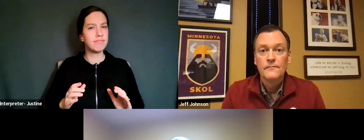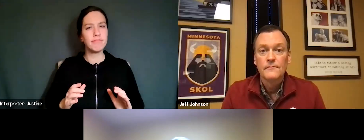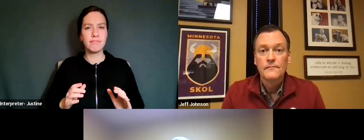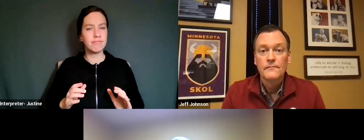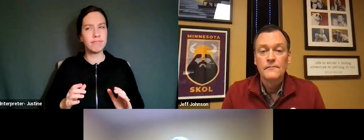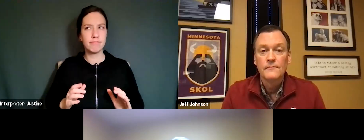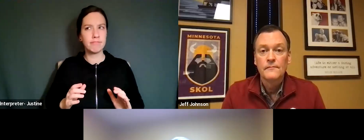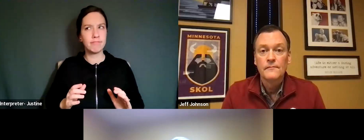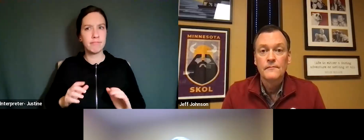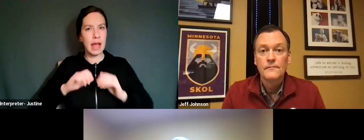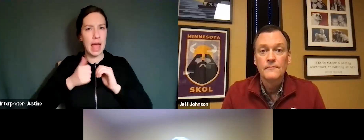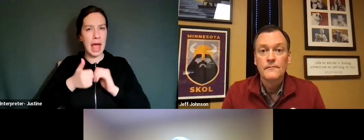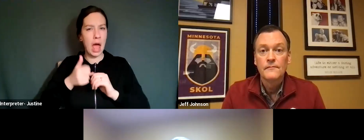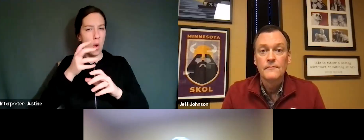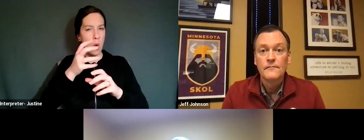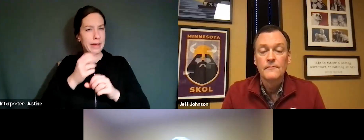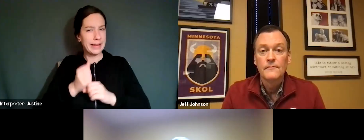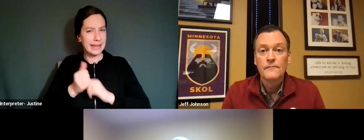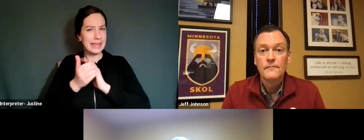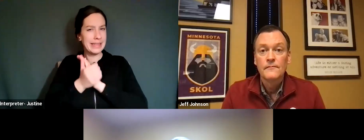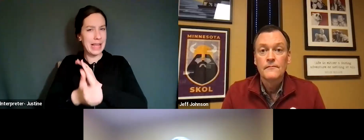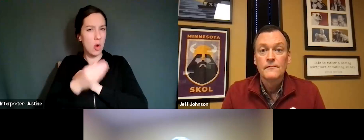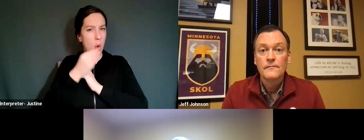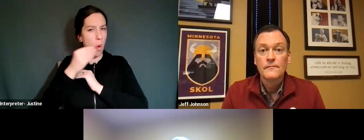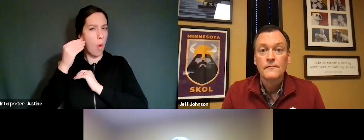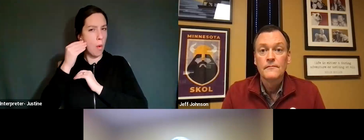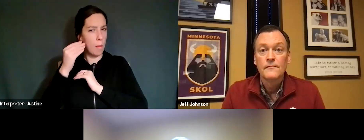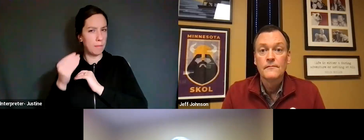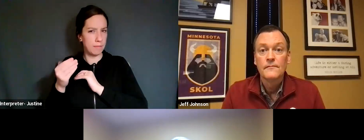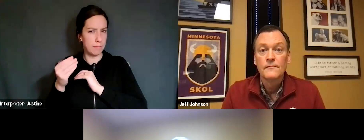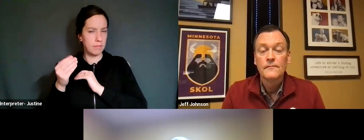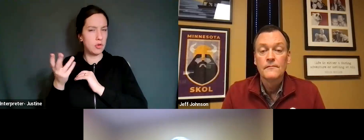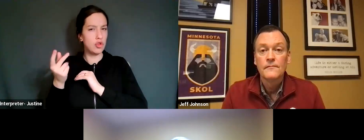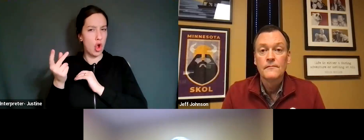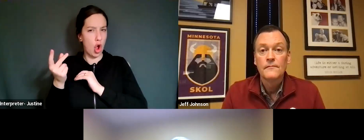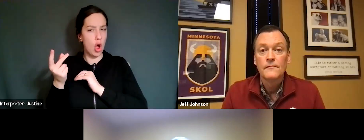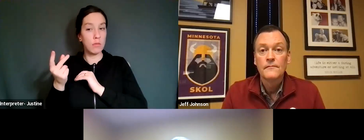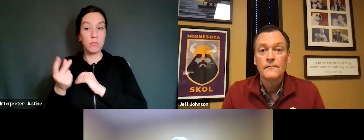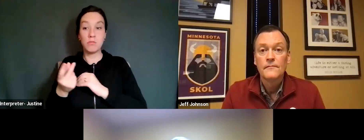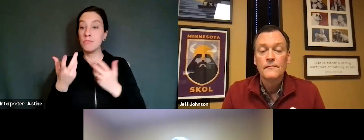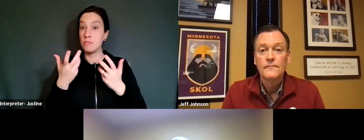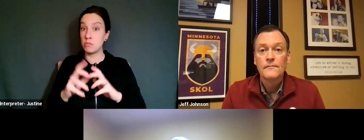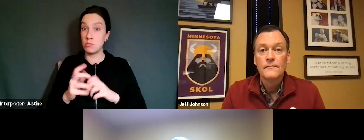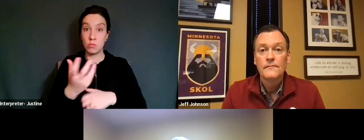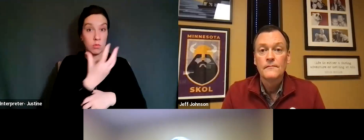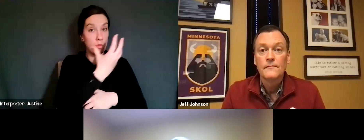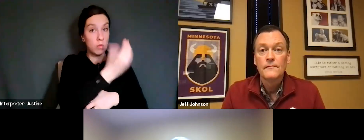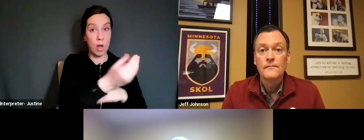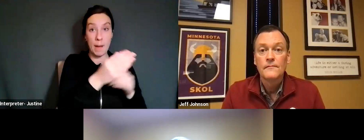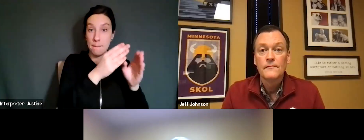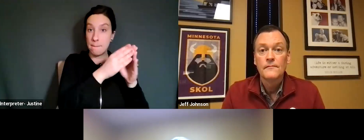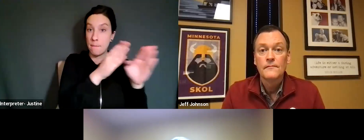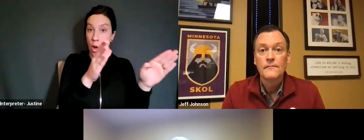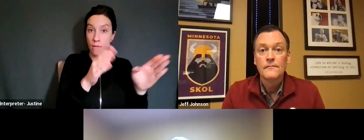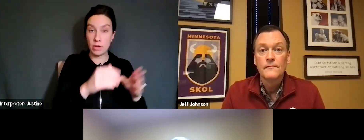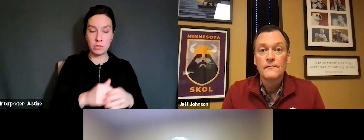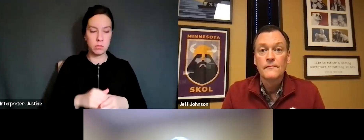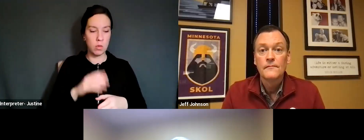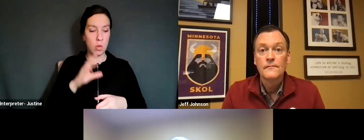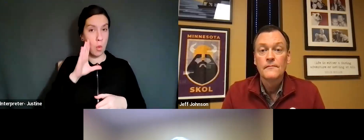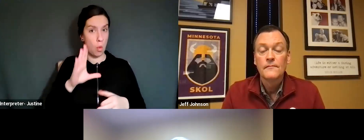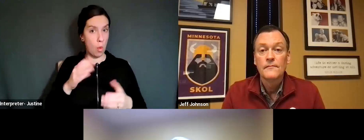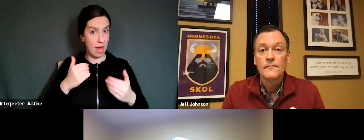dog other than not wanting to be in public? And then will the dog still perform tasks? And if so, what type of